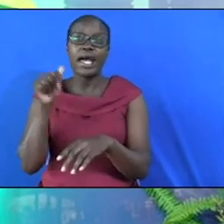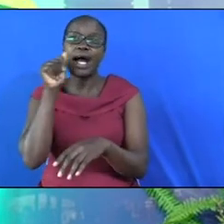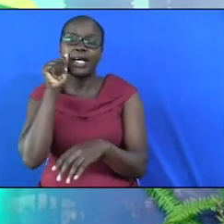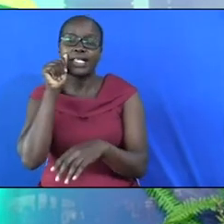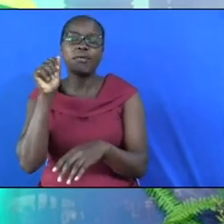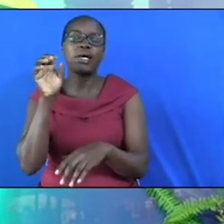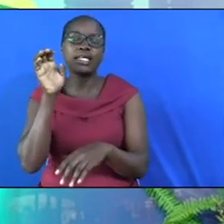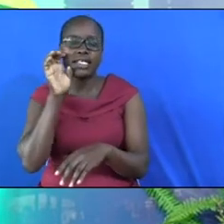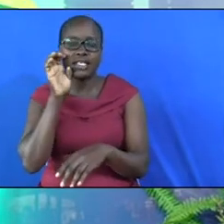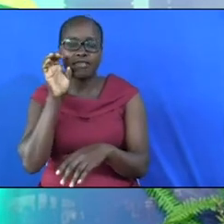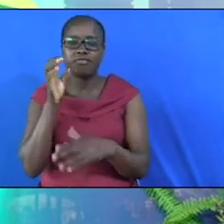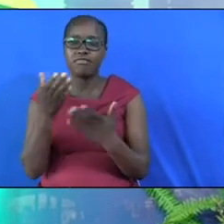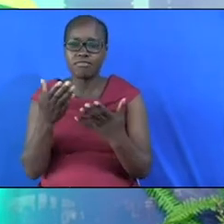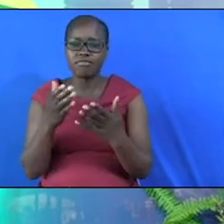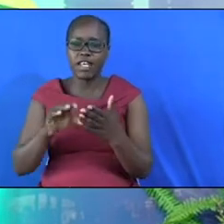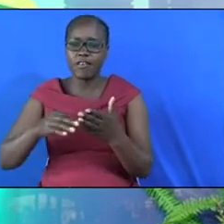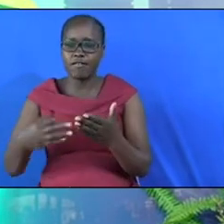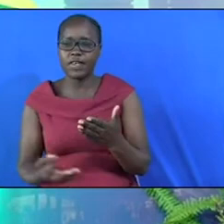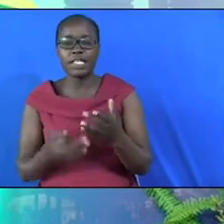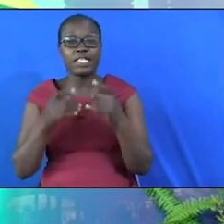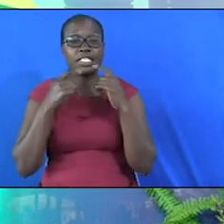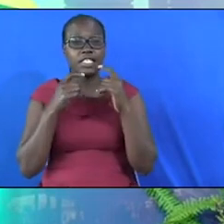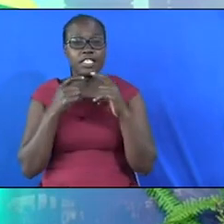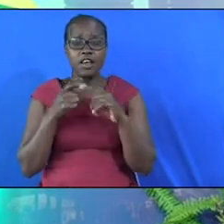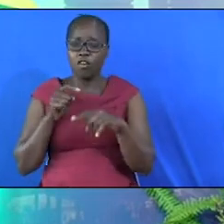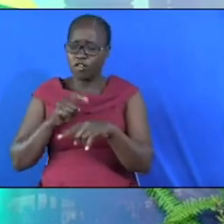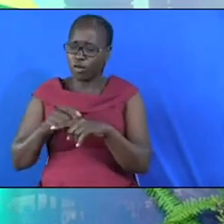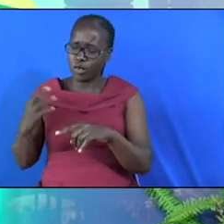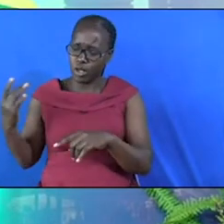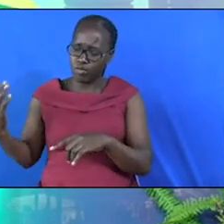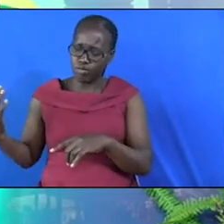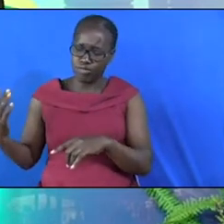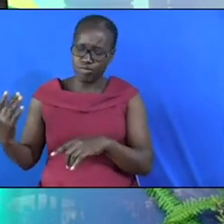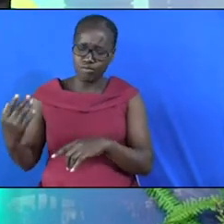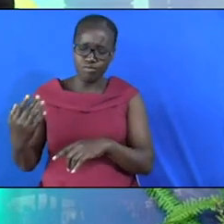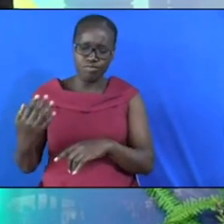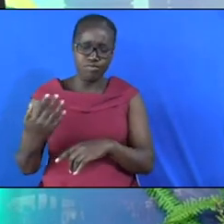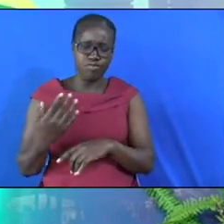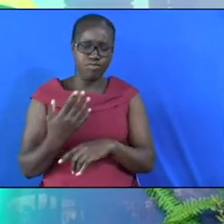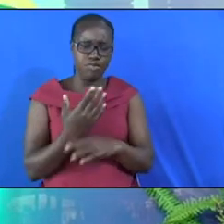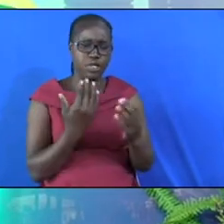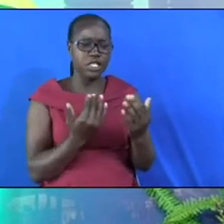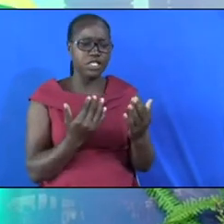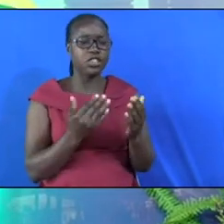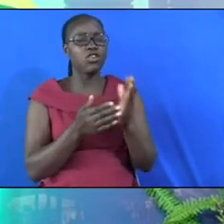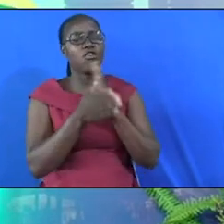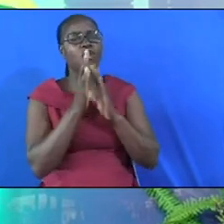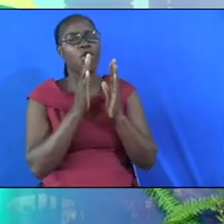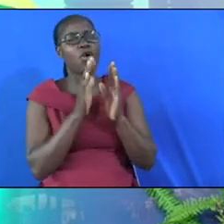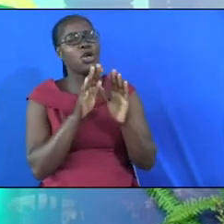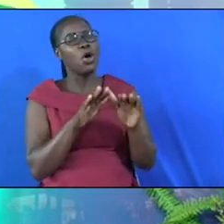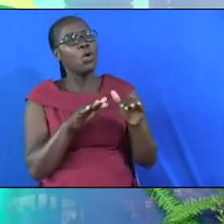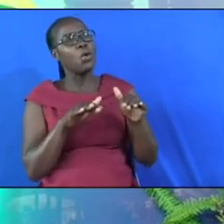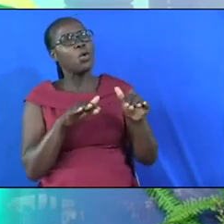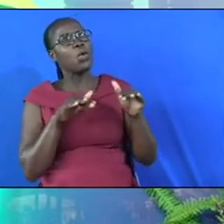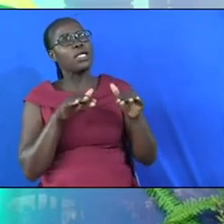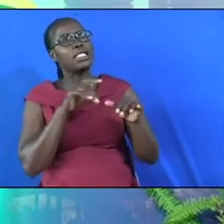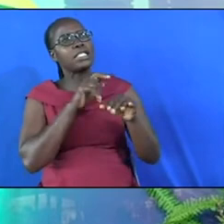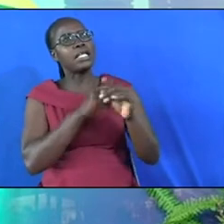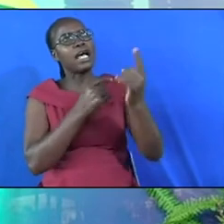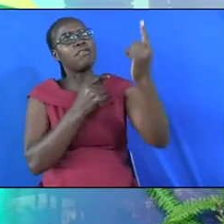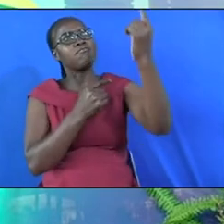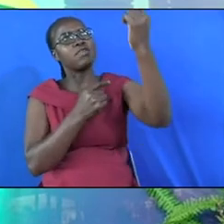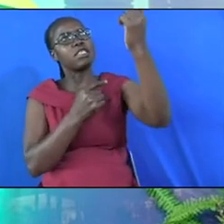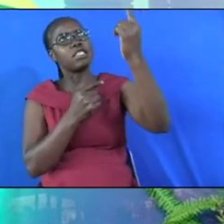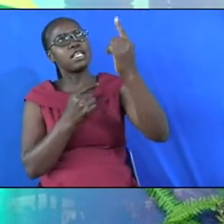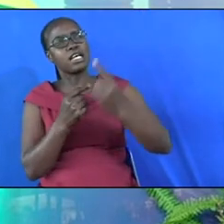Adam fell in sin. From that time, the children of God have been looking forward to the time when Christ will come